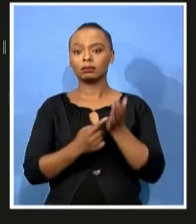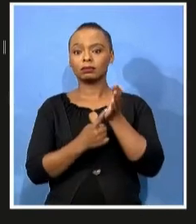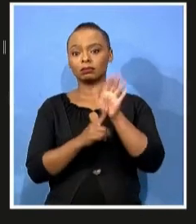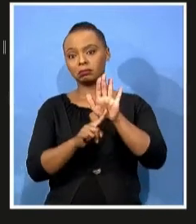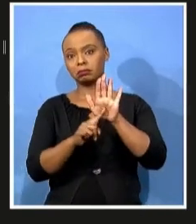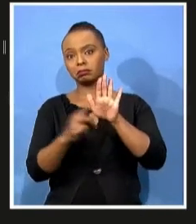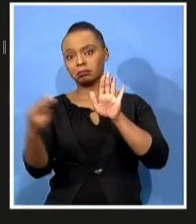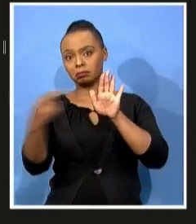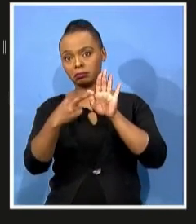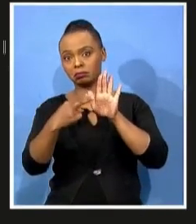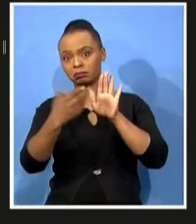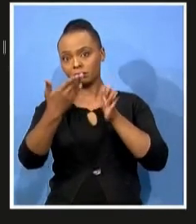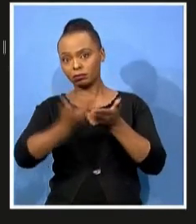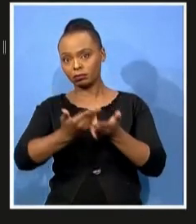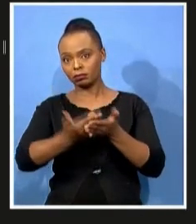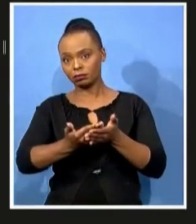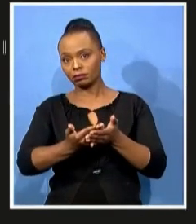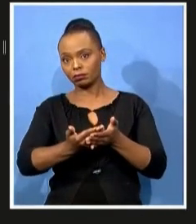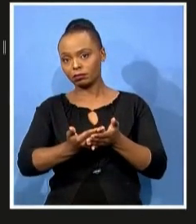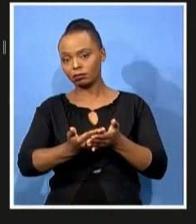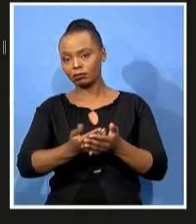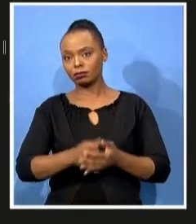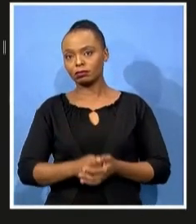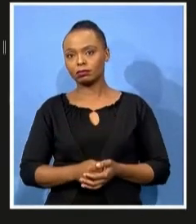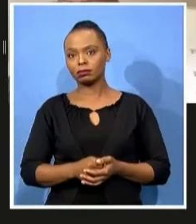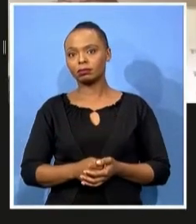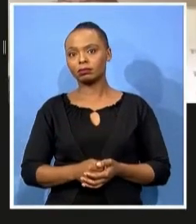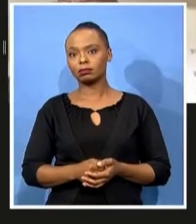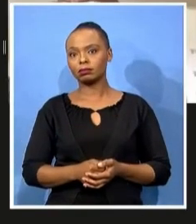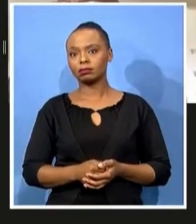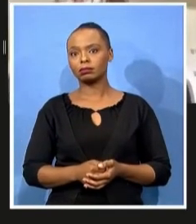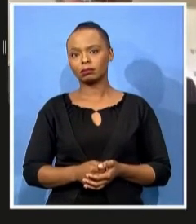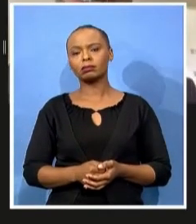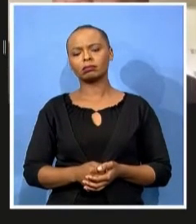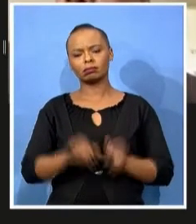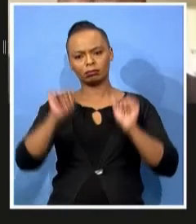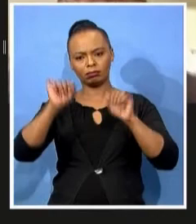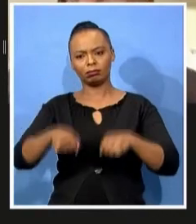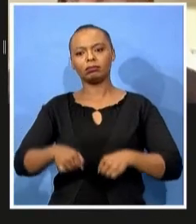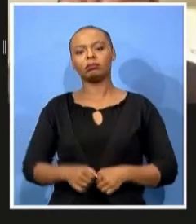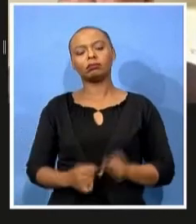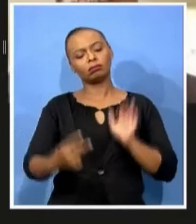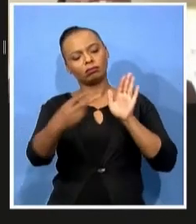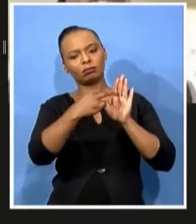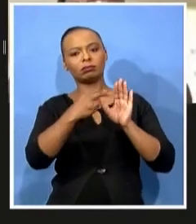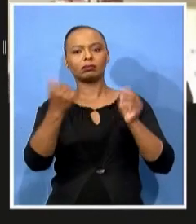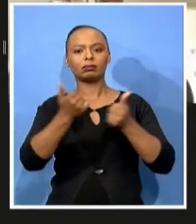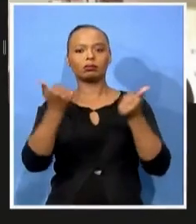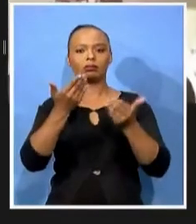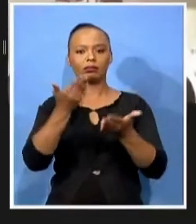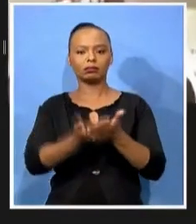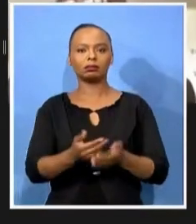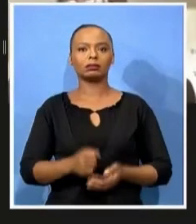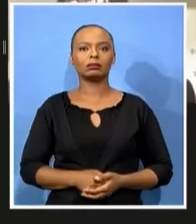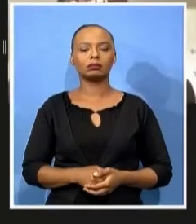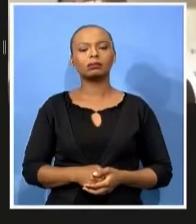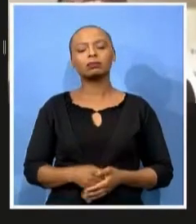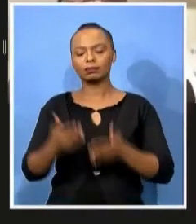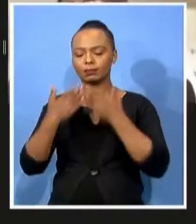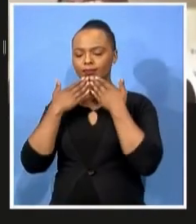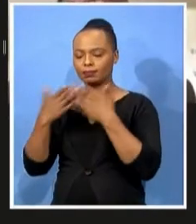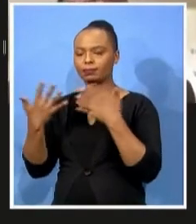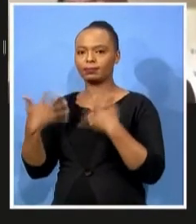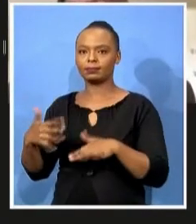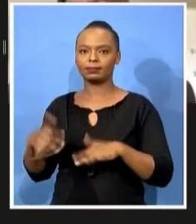Clearly visible, Minister. Thank you very much. Thank you very much. Let me try and then walk through this because the understanding was